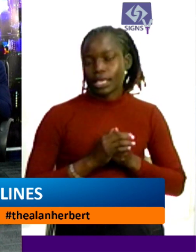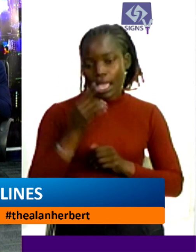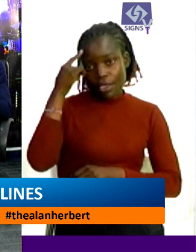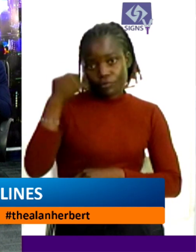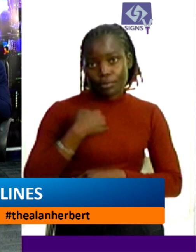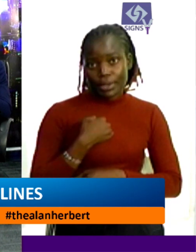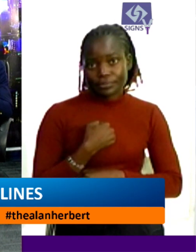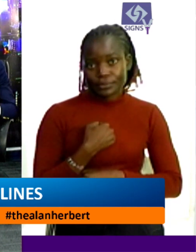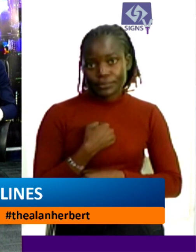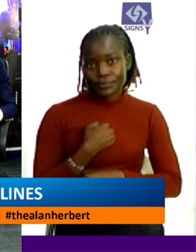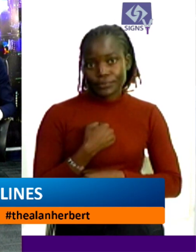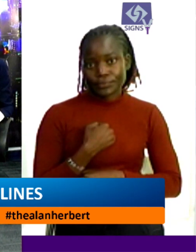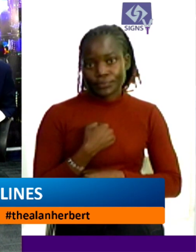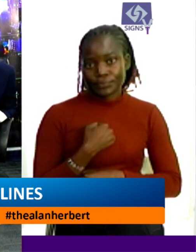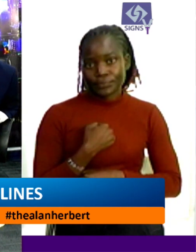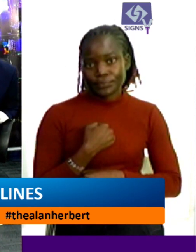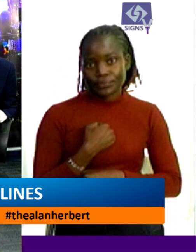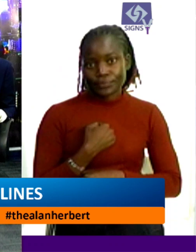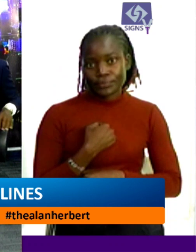I went to